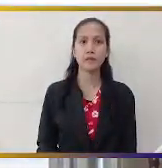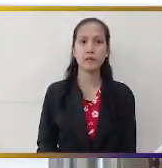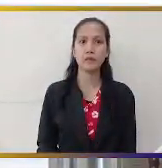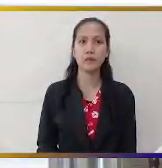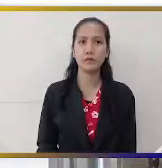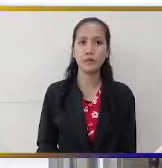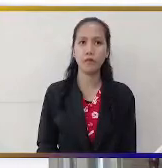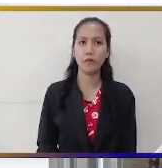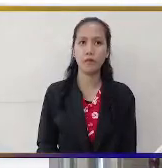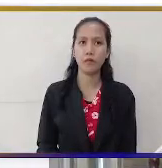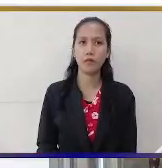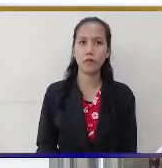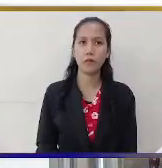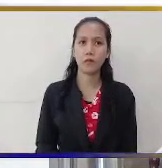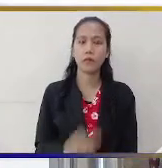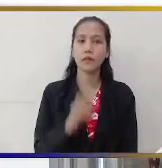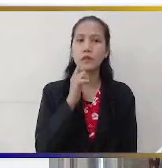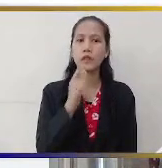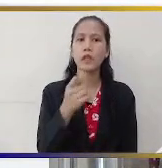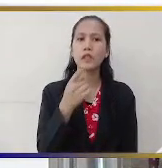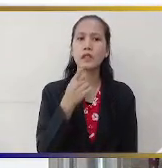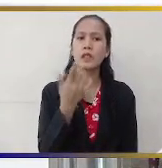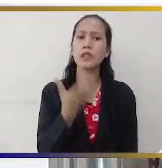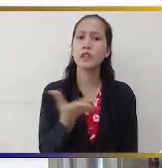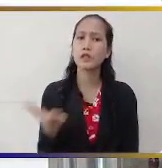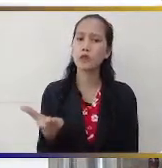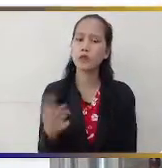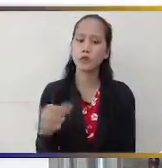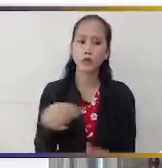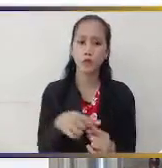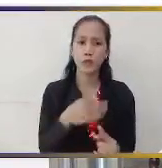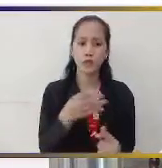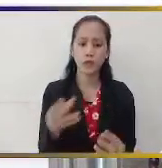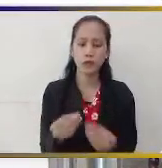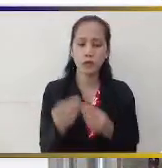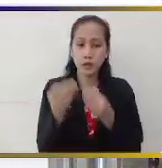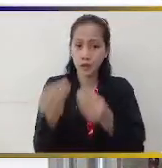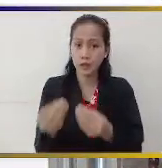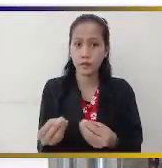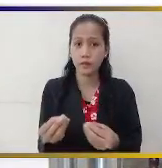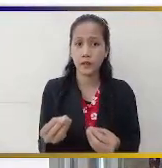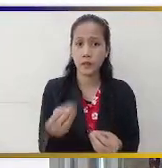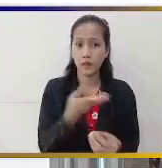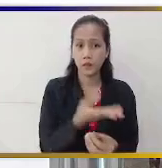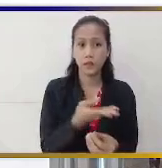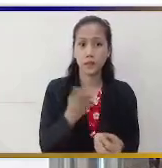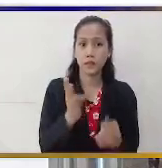wealthy. I'm not saying that at all. I'm saying there's a principle here that changed Pete Mord's life.